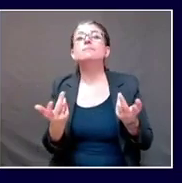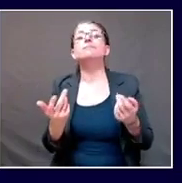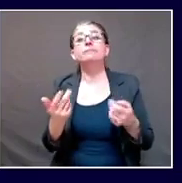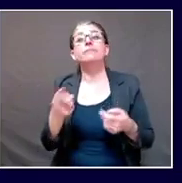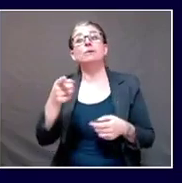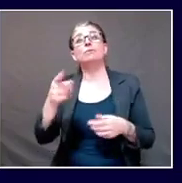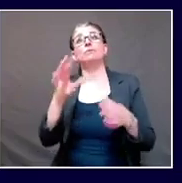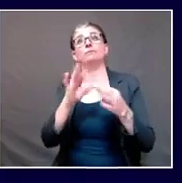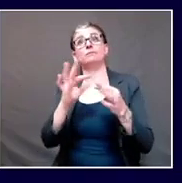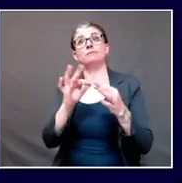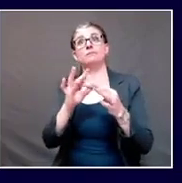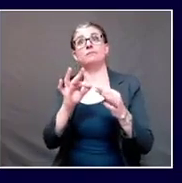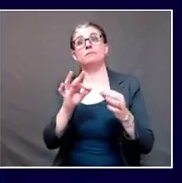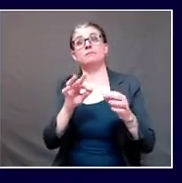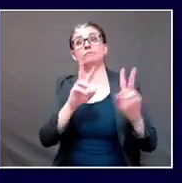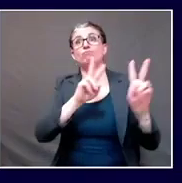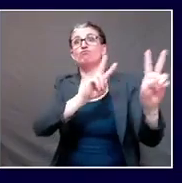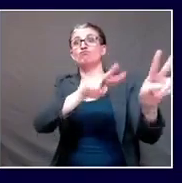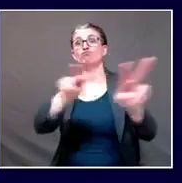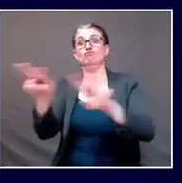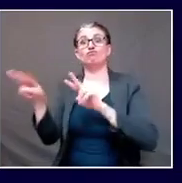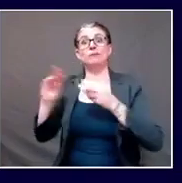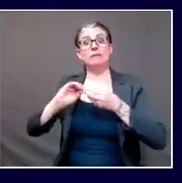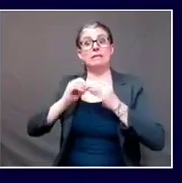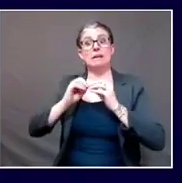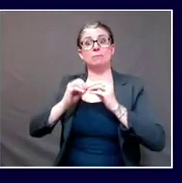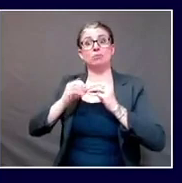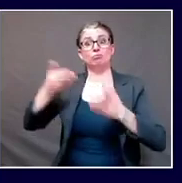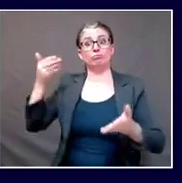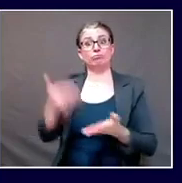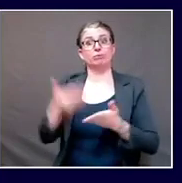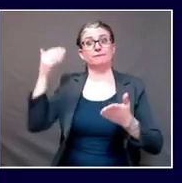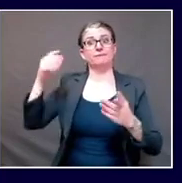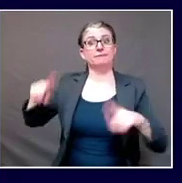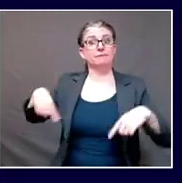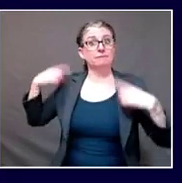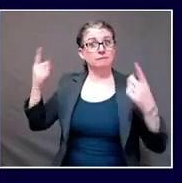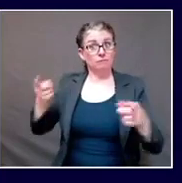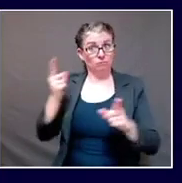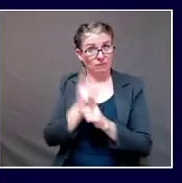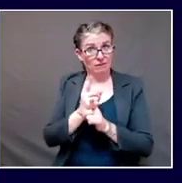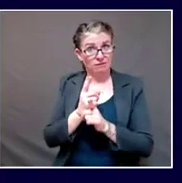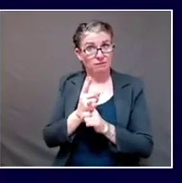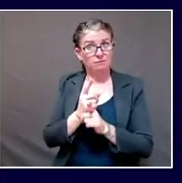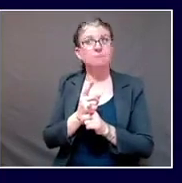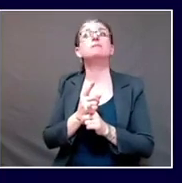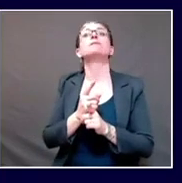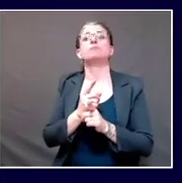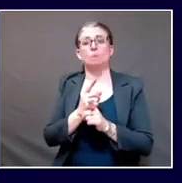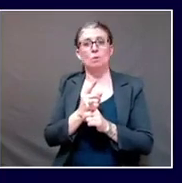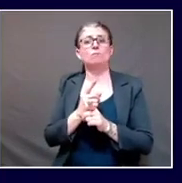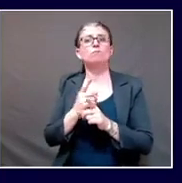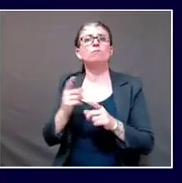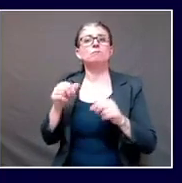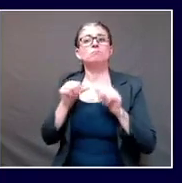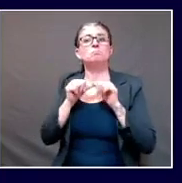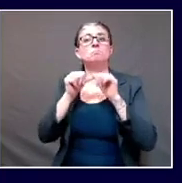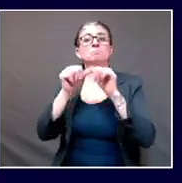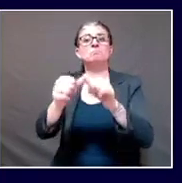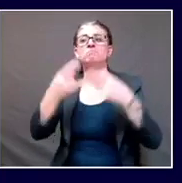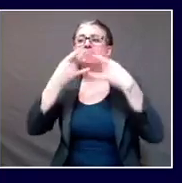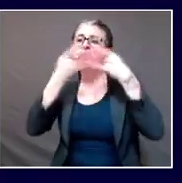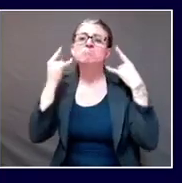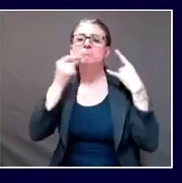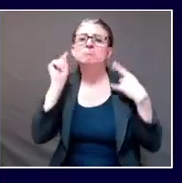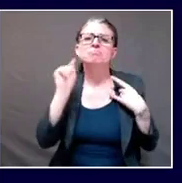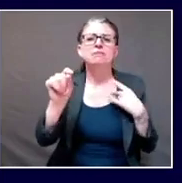to, you know, make it make a call in a few weeks or however long based on on where we are as a state? Thanks, Sam. I'm watching. We're